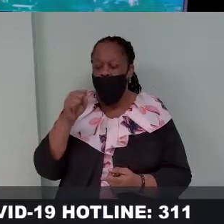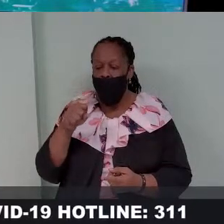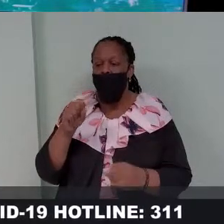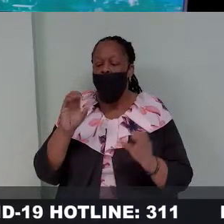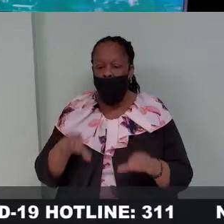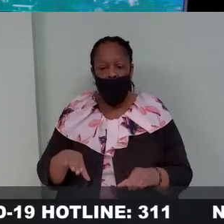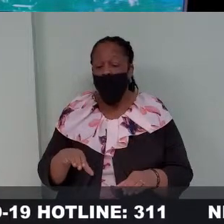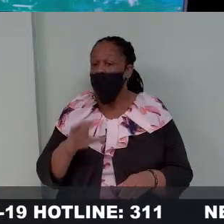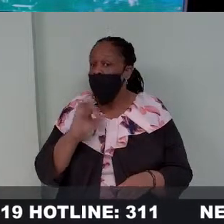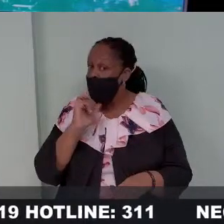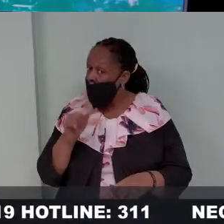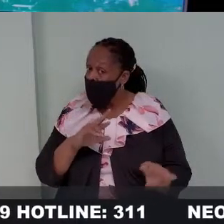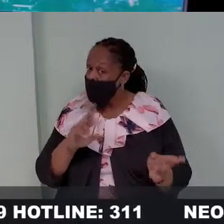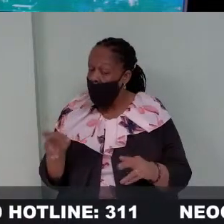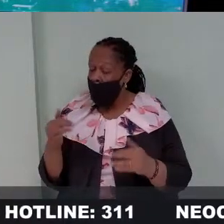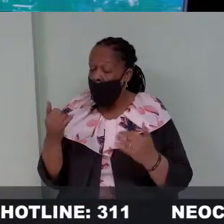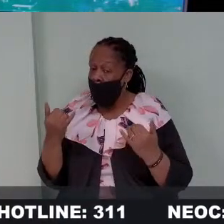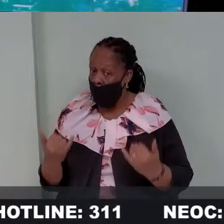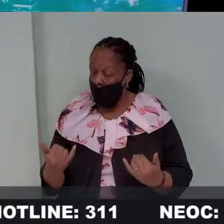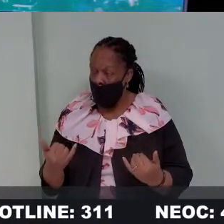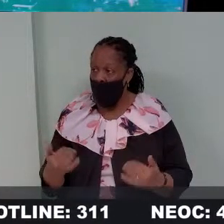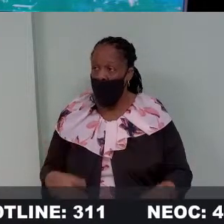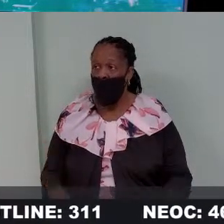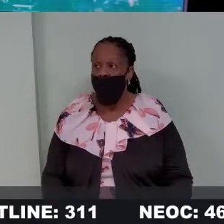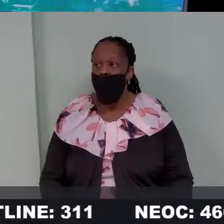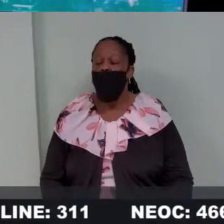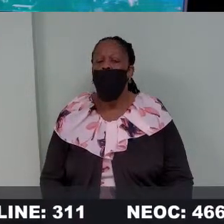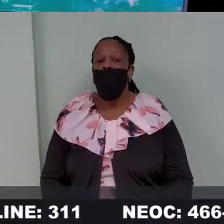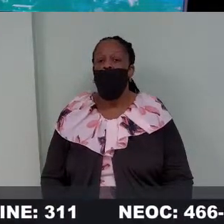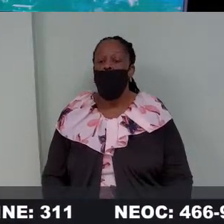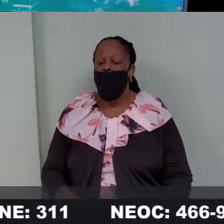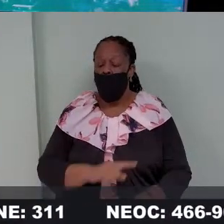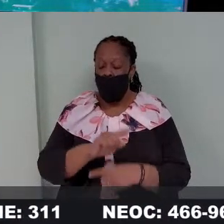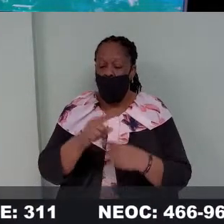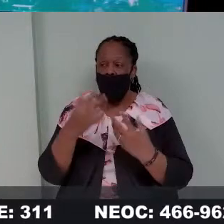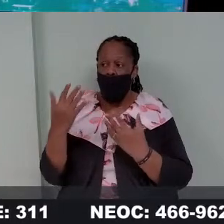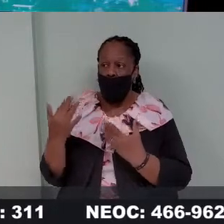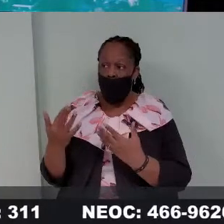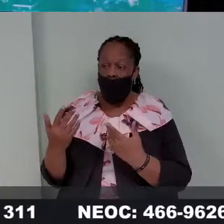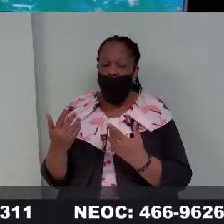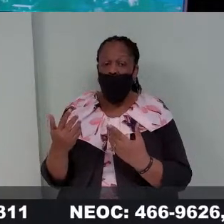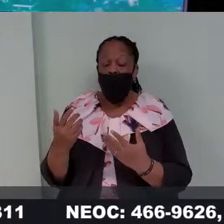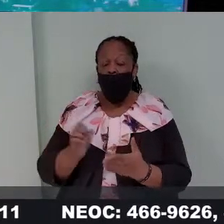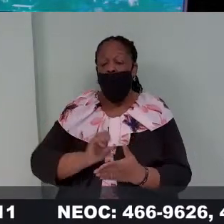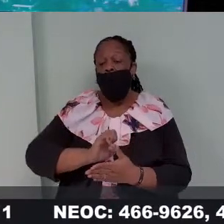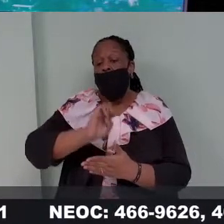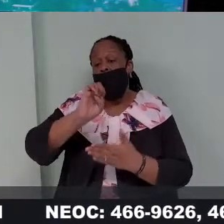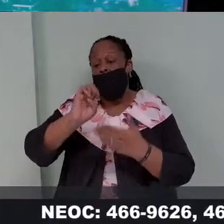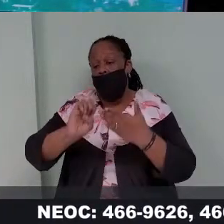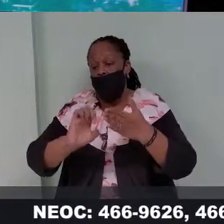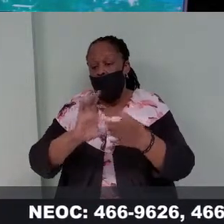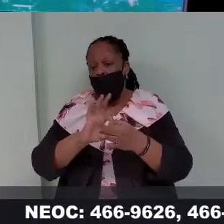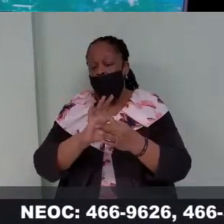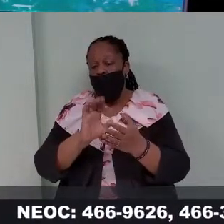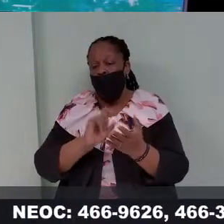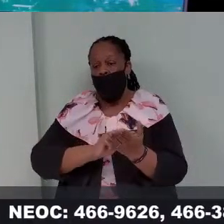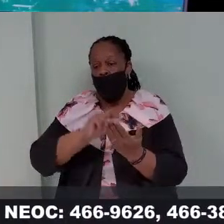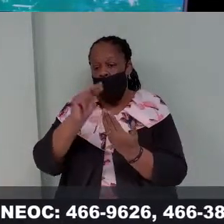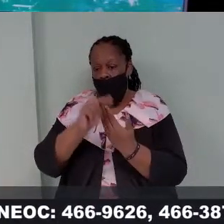that the full report on this vaccine will become available towards the end of November. So